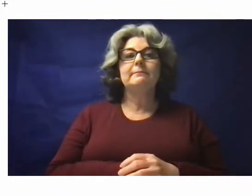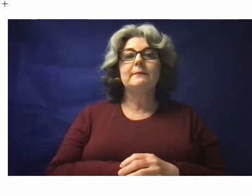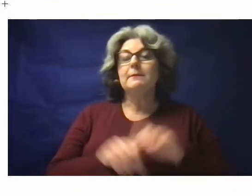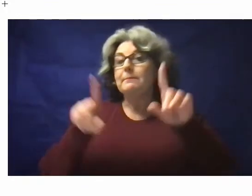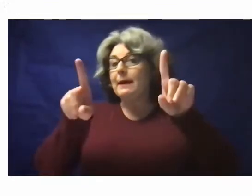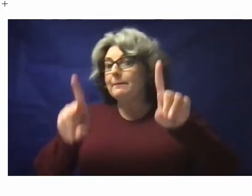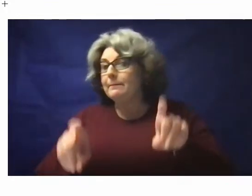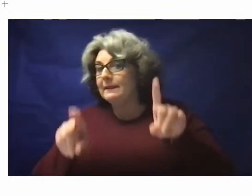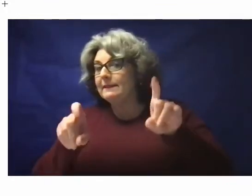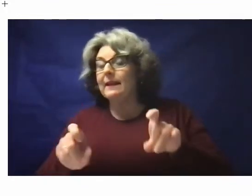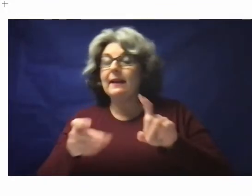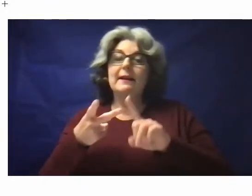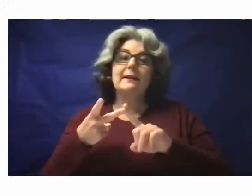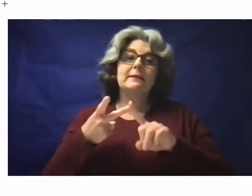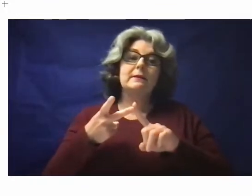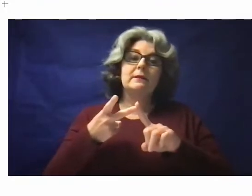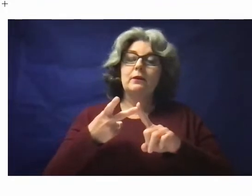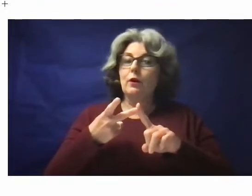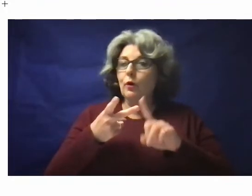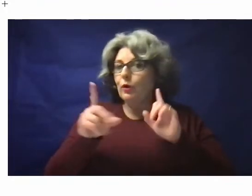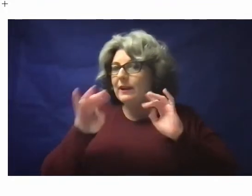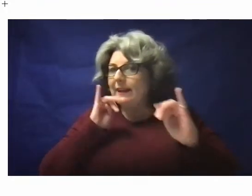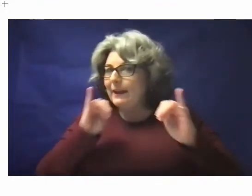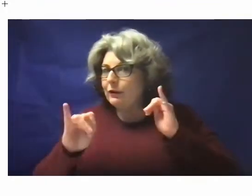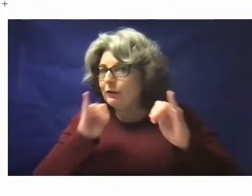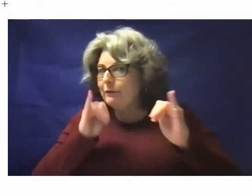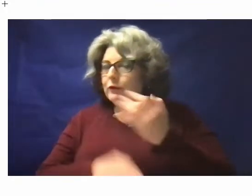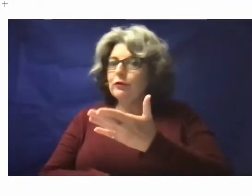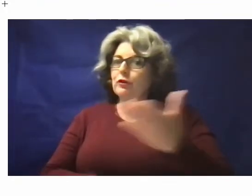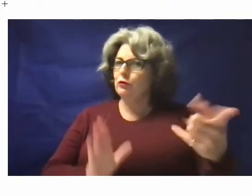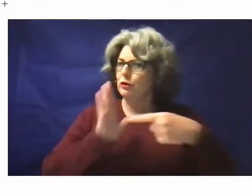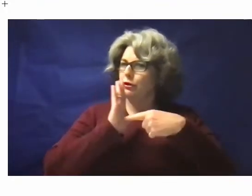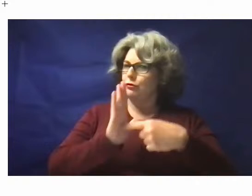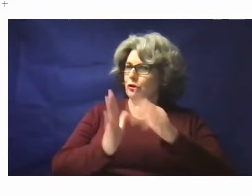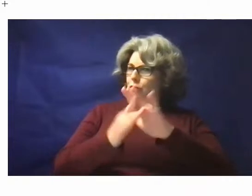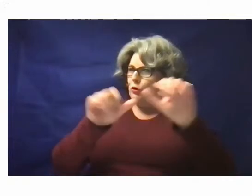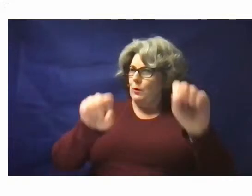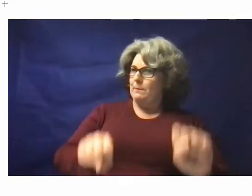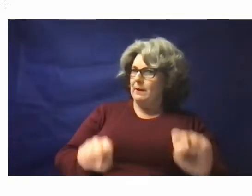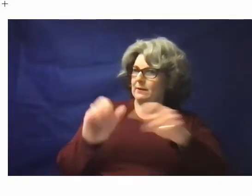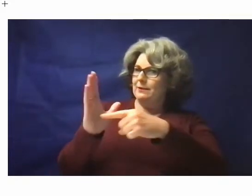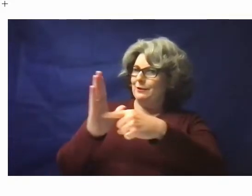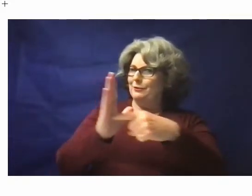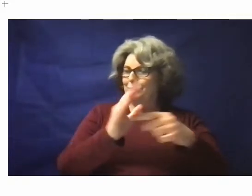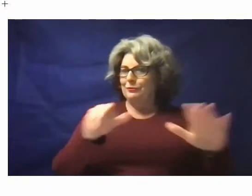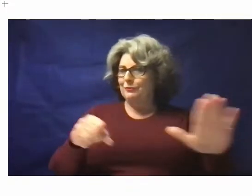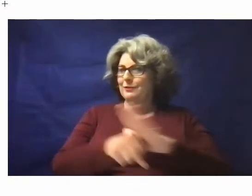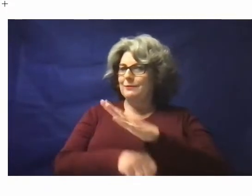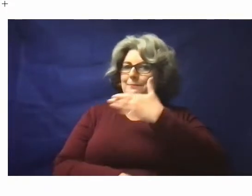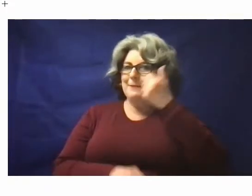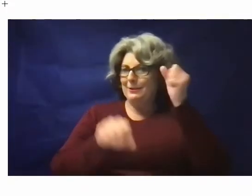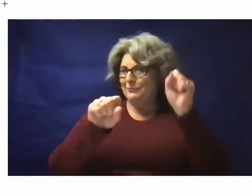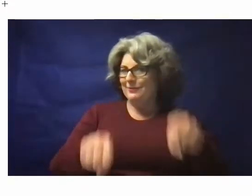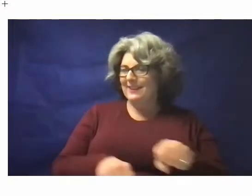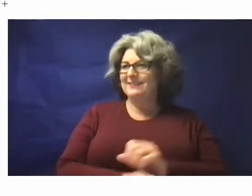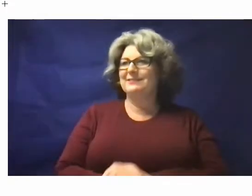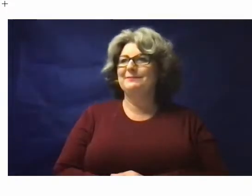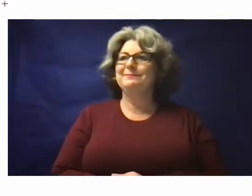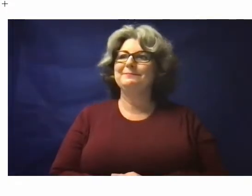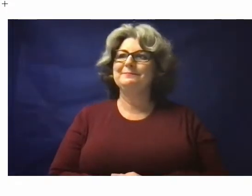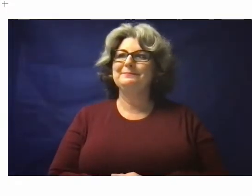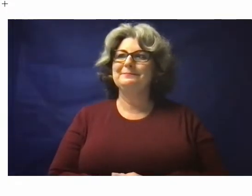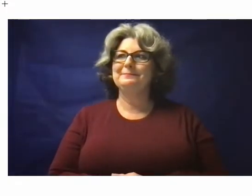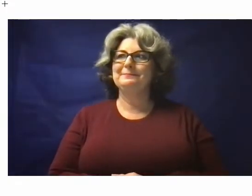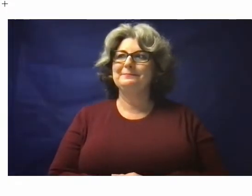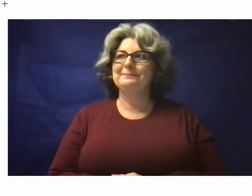tests or oral interviews, so that you can demonstrate your abilities to your fullest capacity.